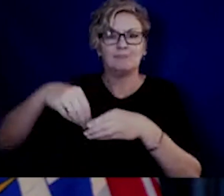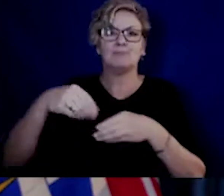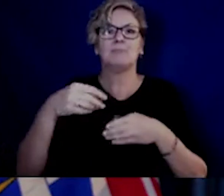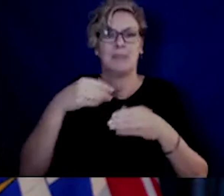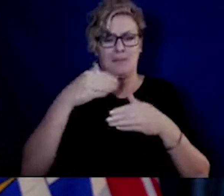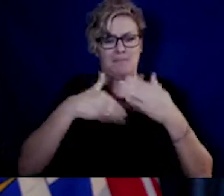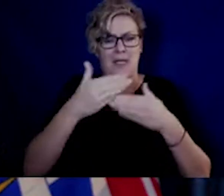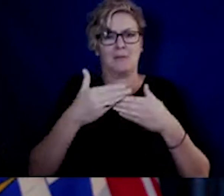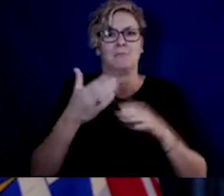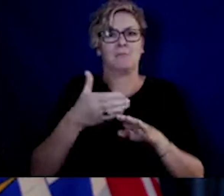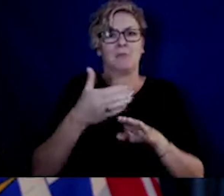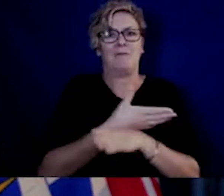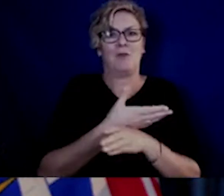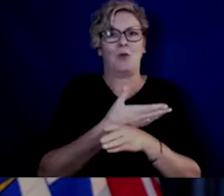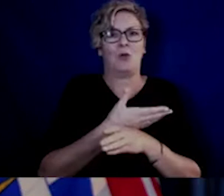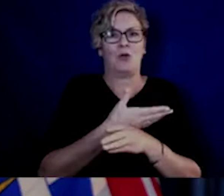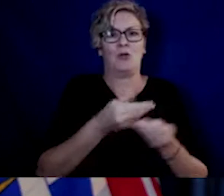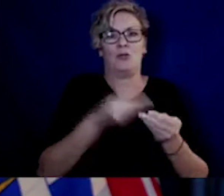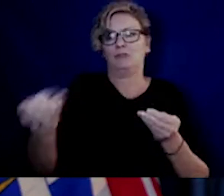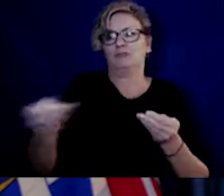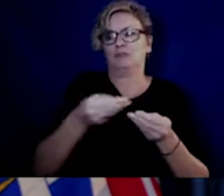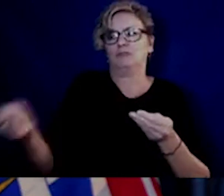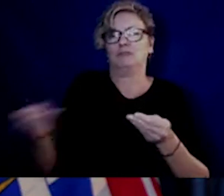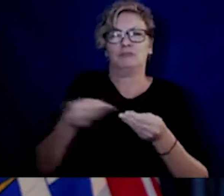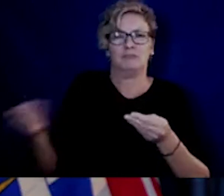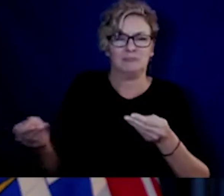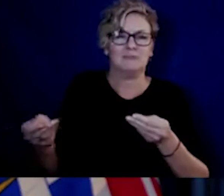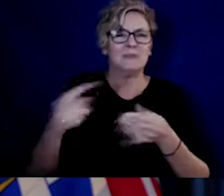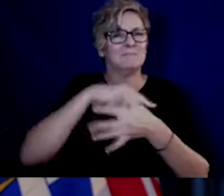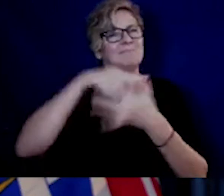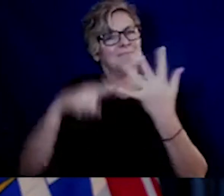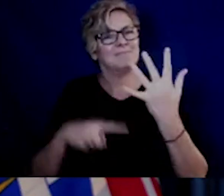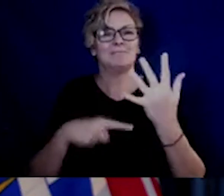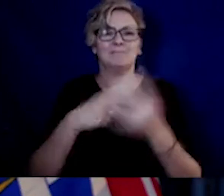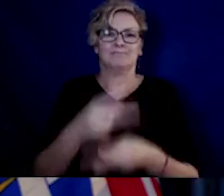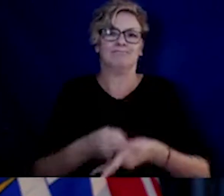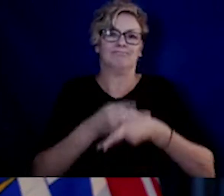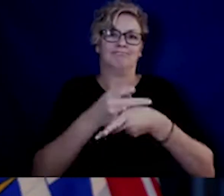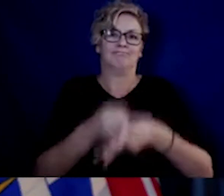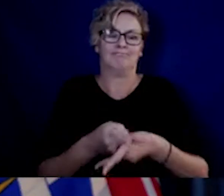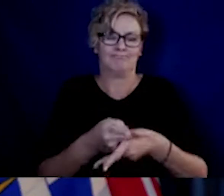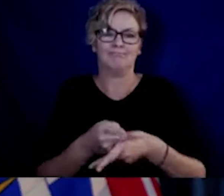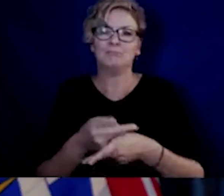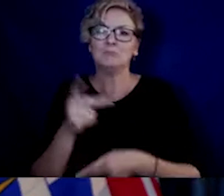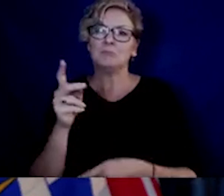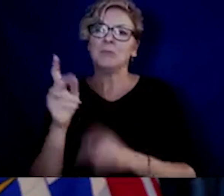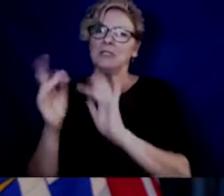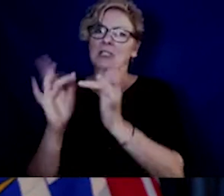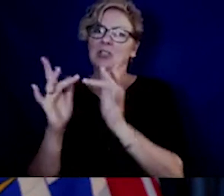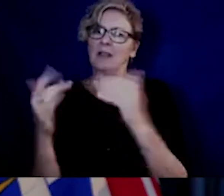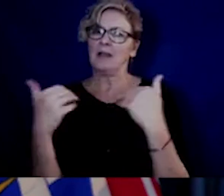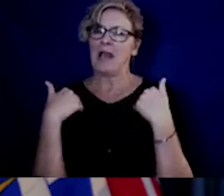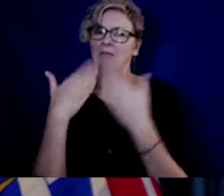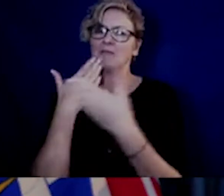it small this year is going to be really important. Claudia, do you have a follow-up? Oh, sorry. Go ahead, Claudia. Along the